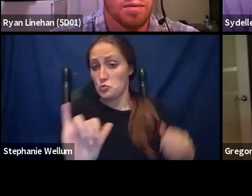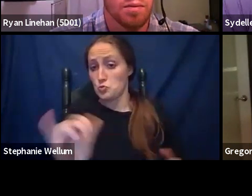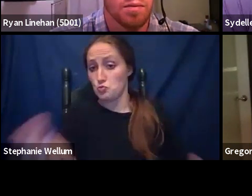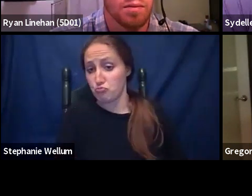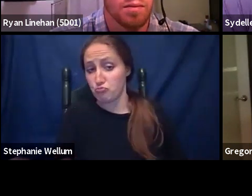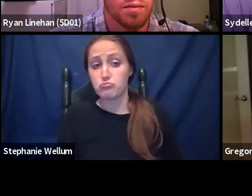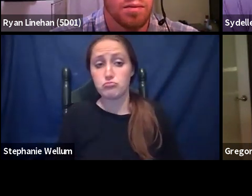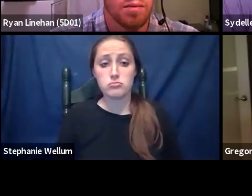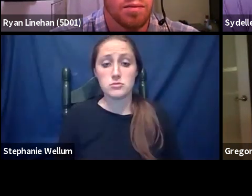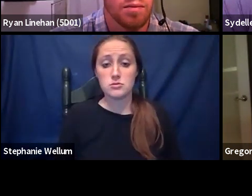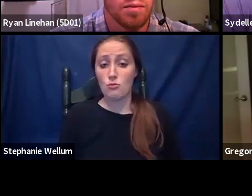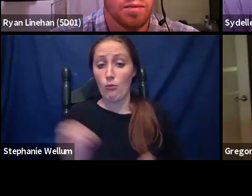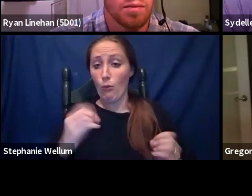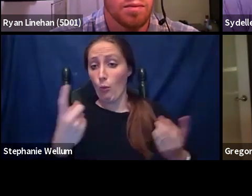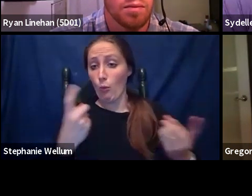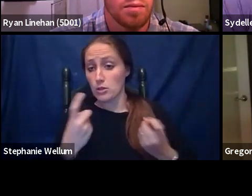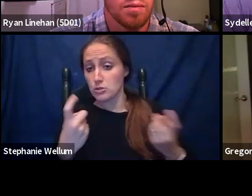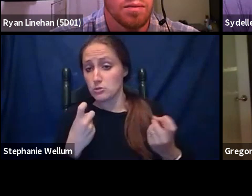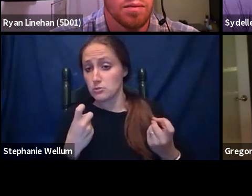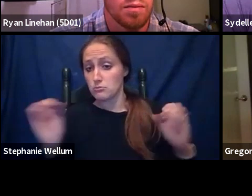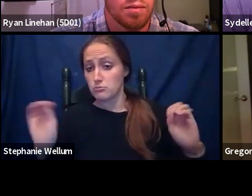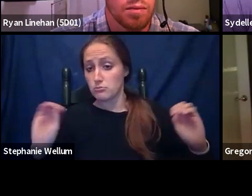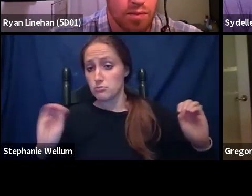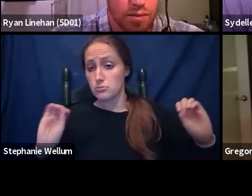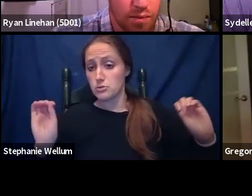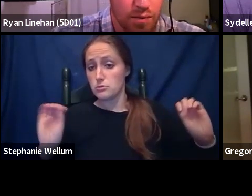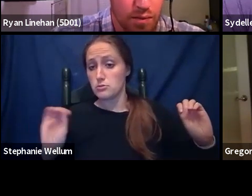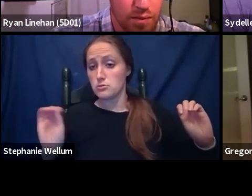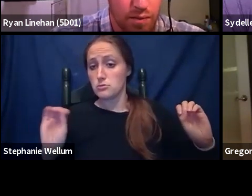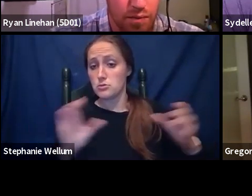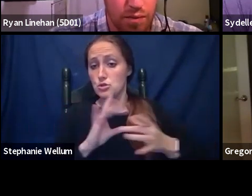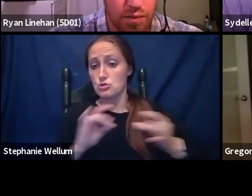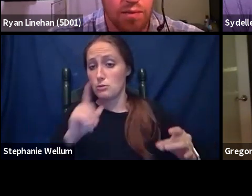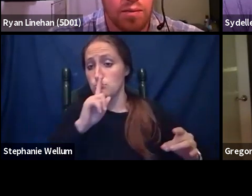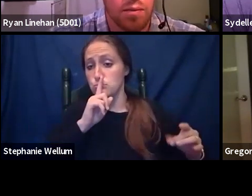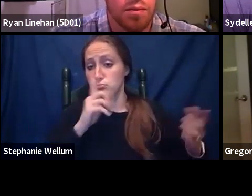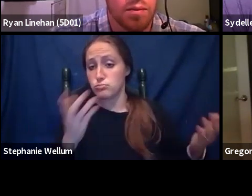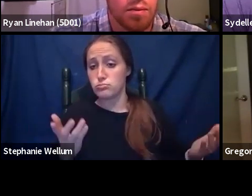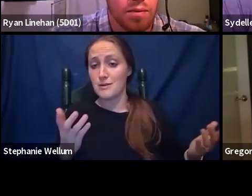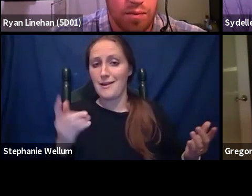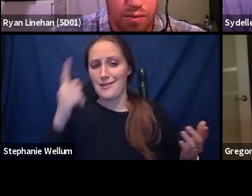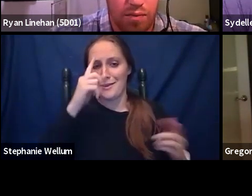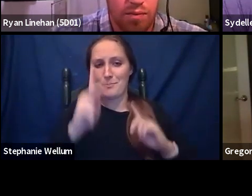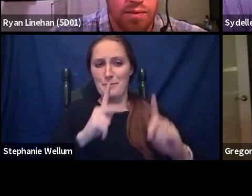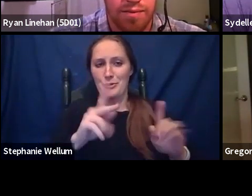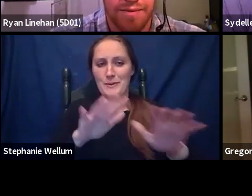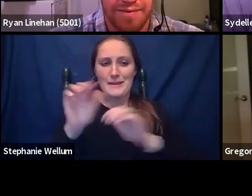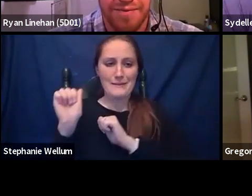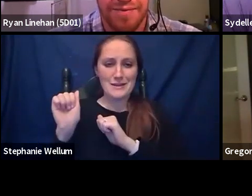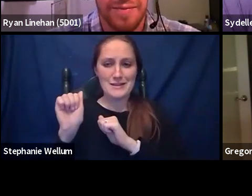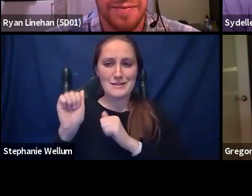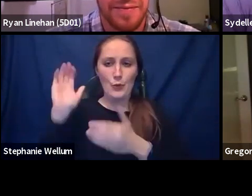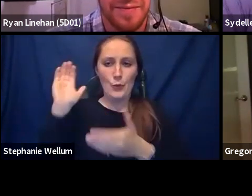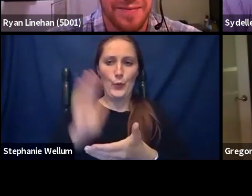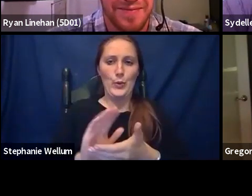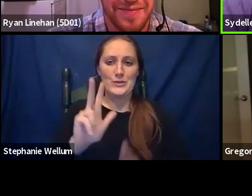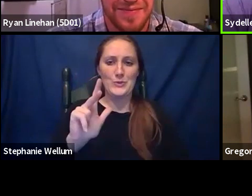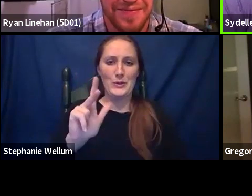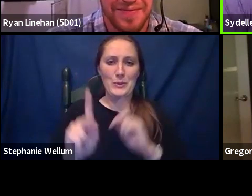There's no questions out there, guys. I don't see anything to chat. We sort of losing folks now. We gone down to 23 people,